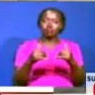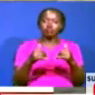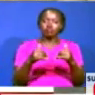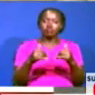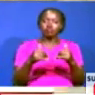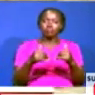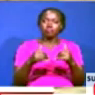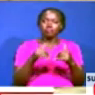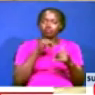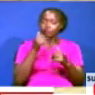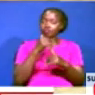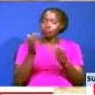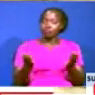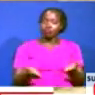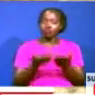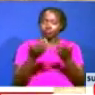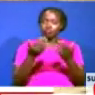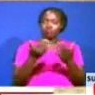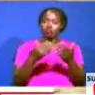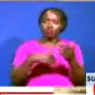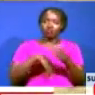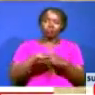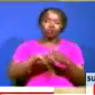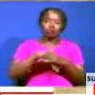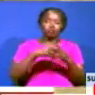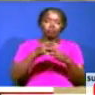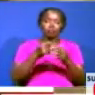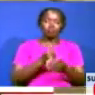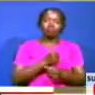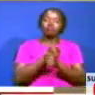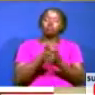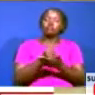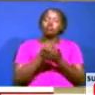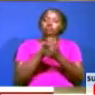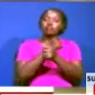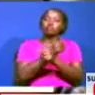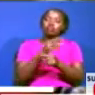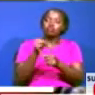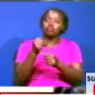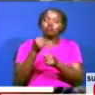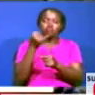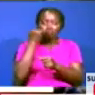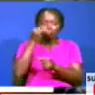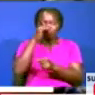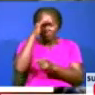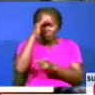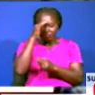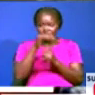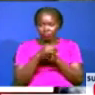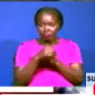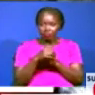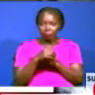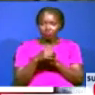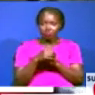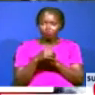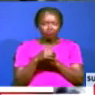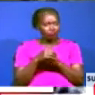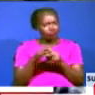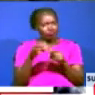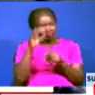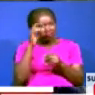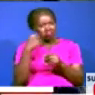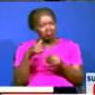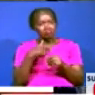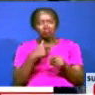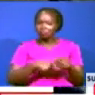not only promotes soccer but helps in preventing youths from getting into drugs and alcoholism. Raisi wetu Ruto, uangalia sisi watu wa Malindi,